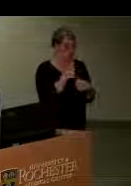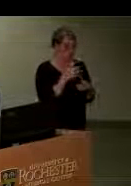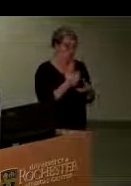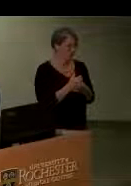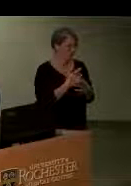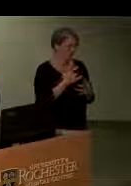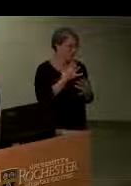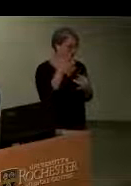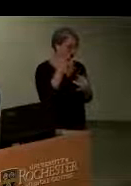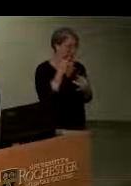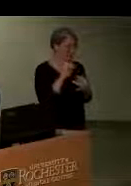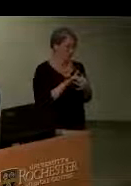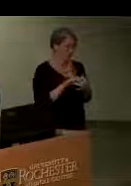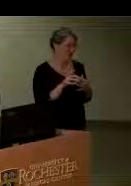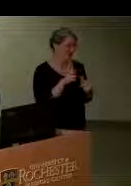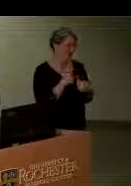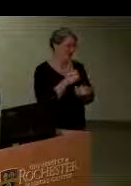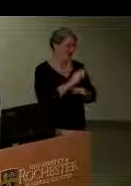mind.